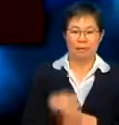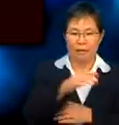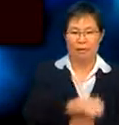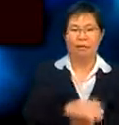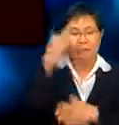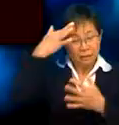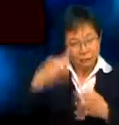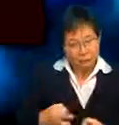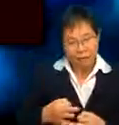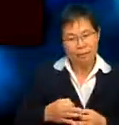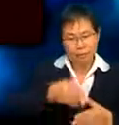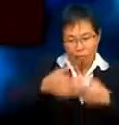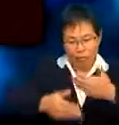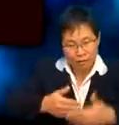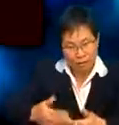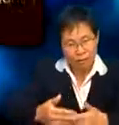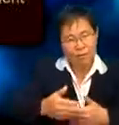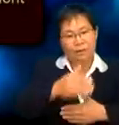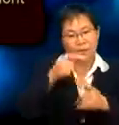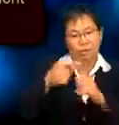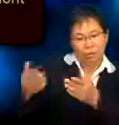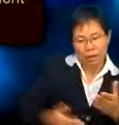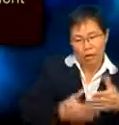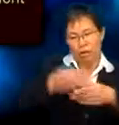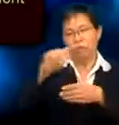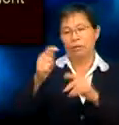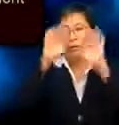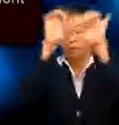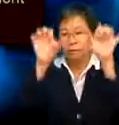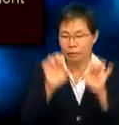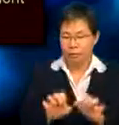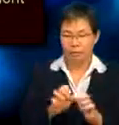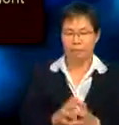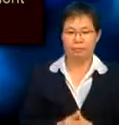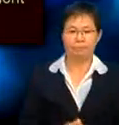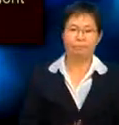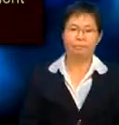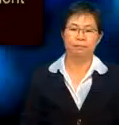and determine the procedure to carry out the experiment.